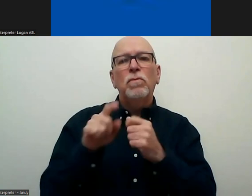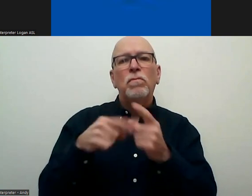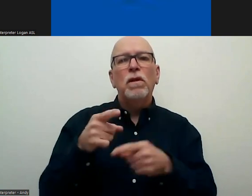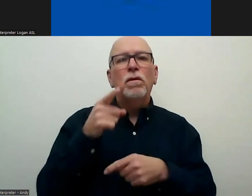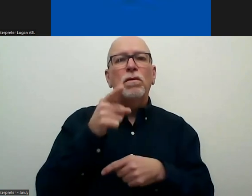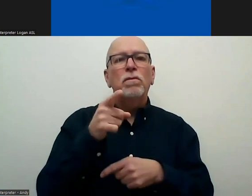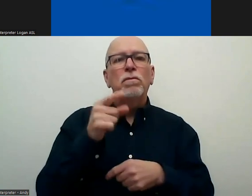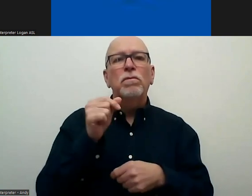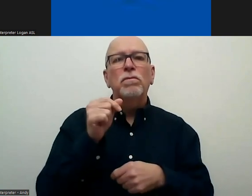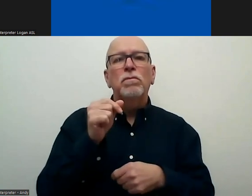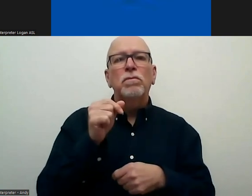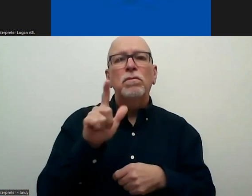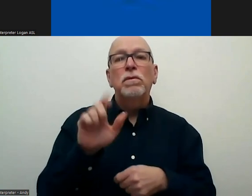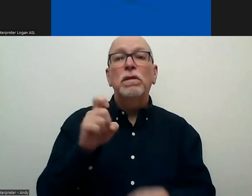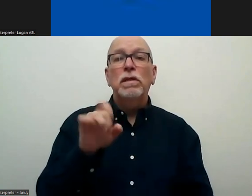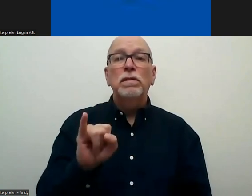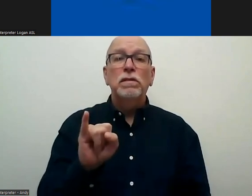that's my experience